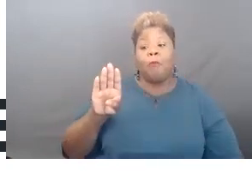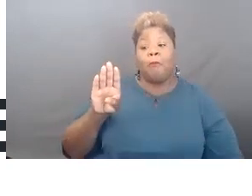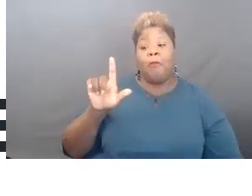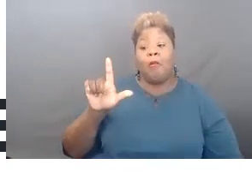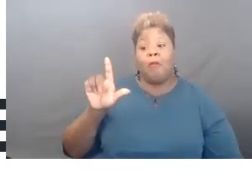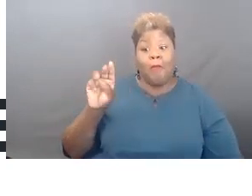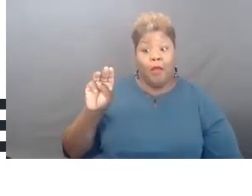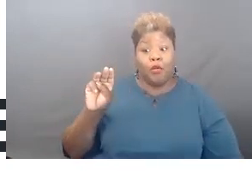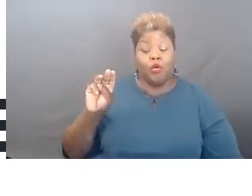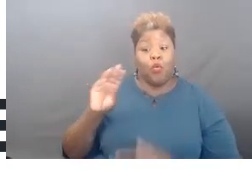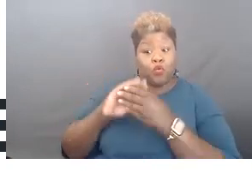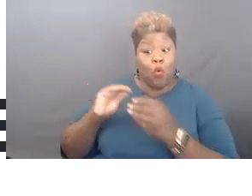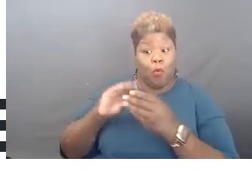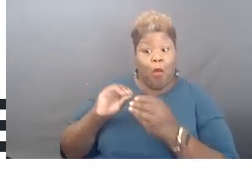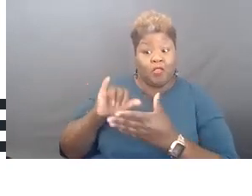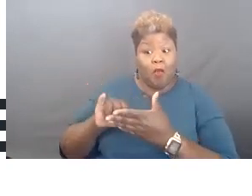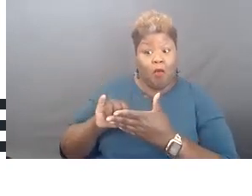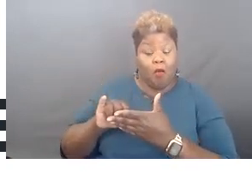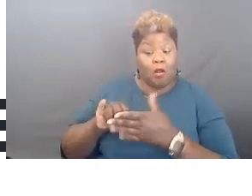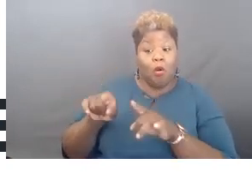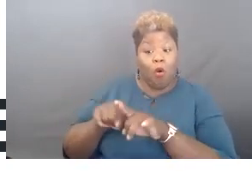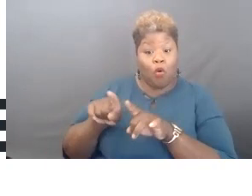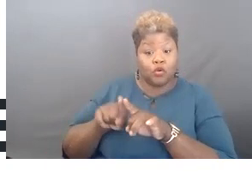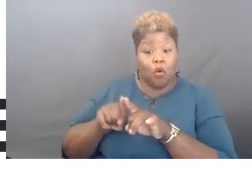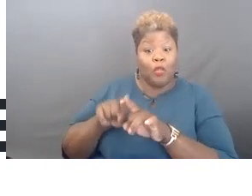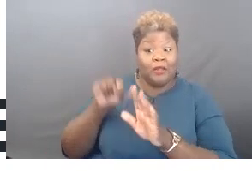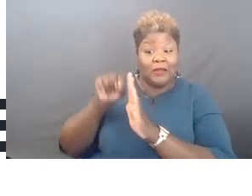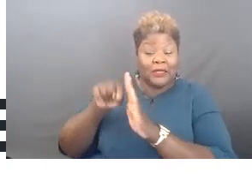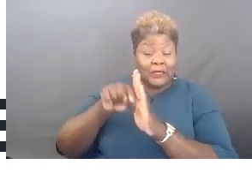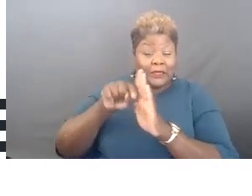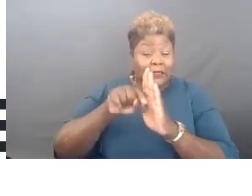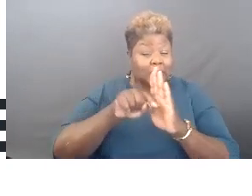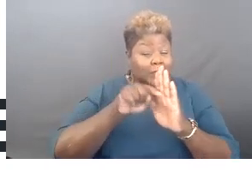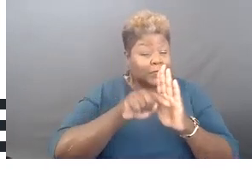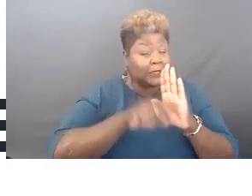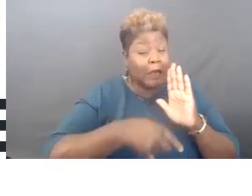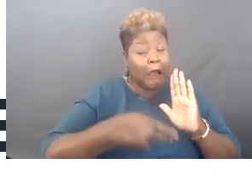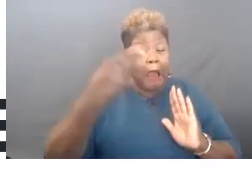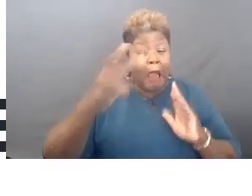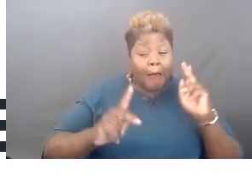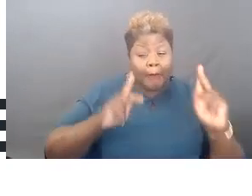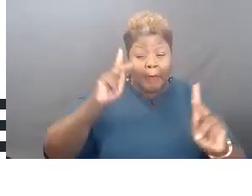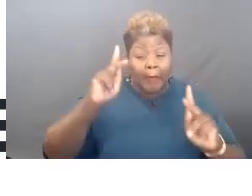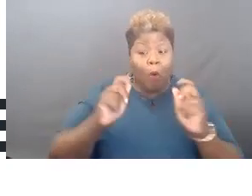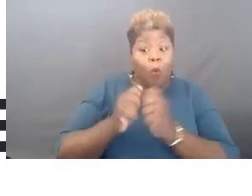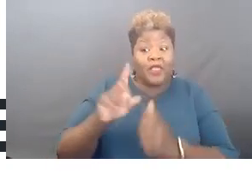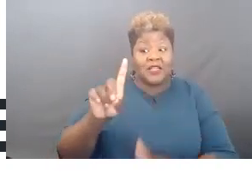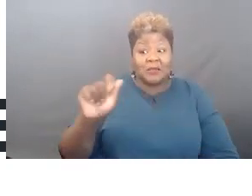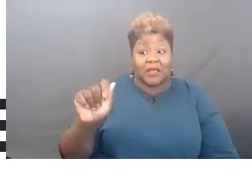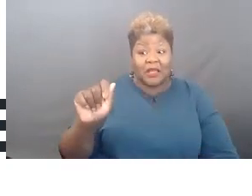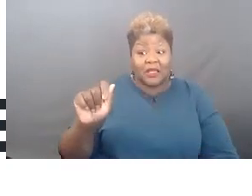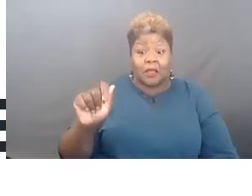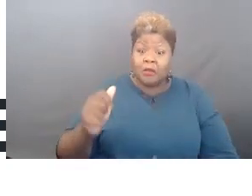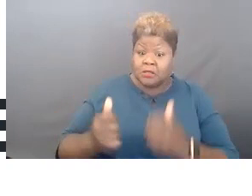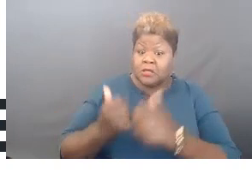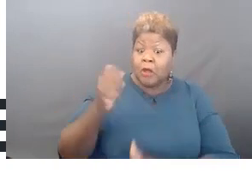the high rate of killings of people with disabilities, it's something around 30 to 50%. Nobody really talks